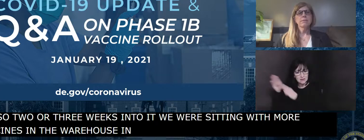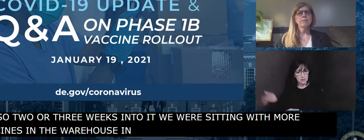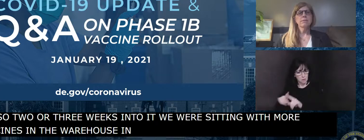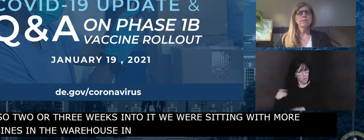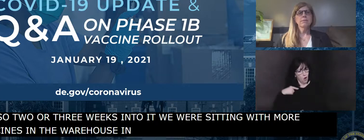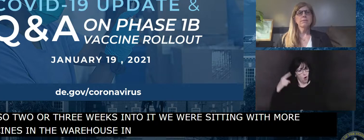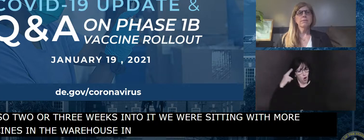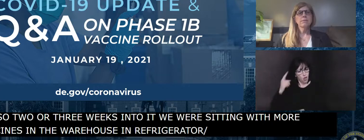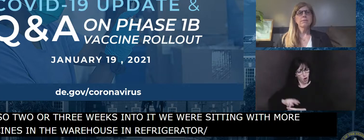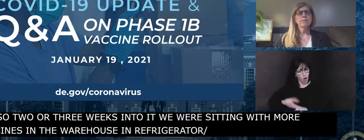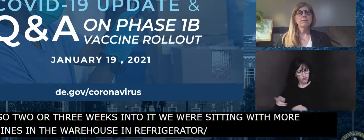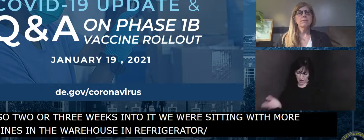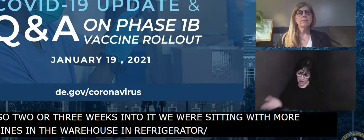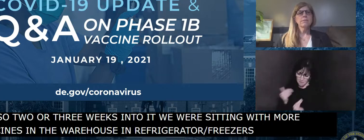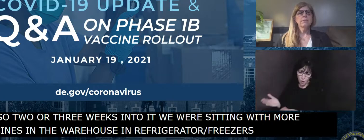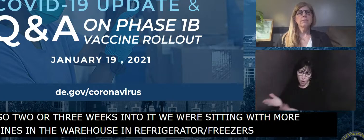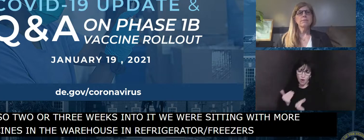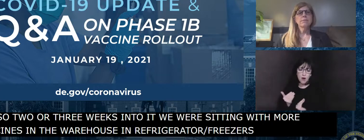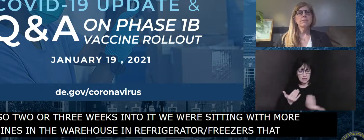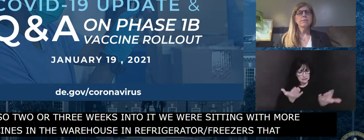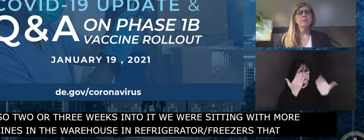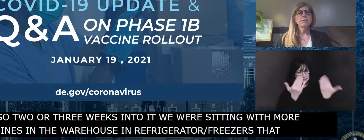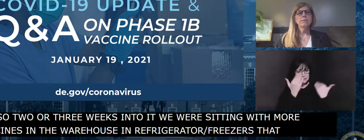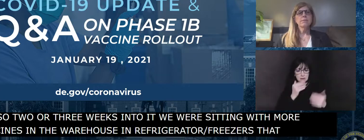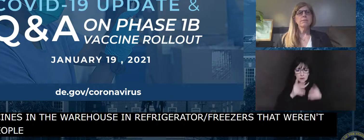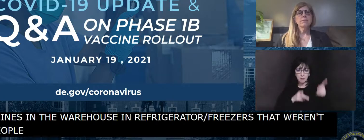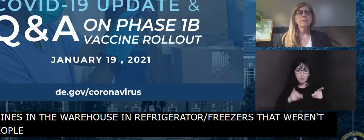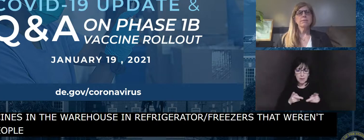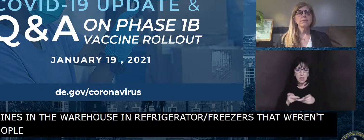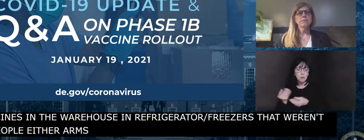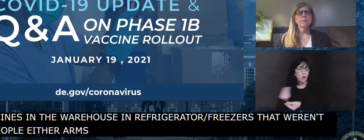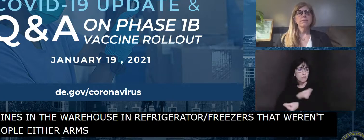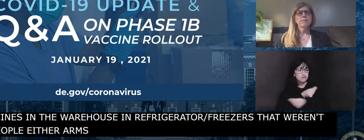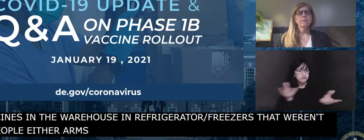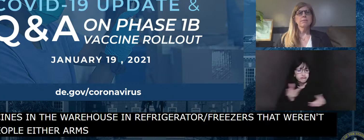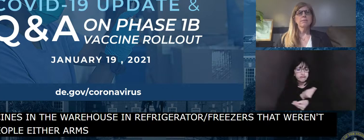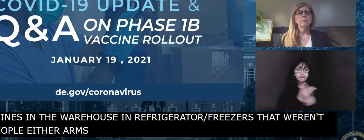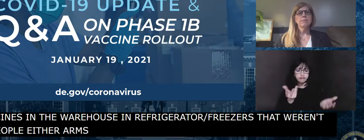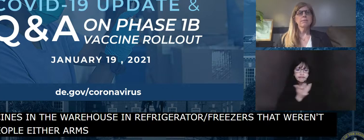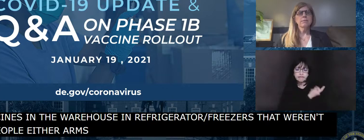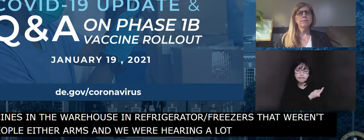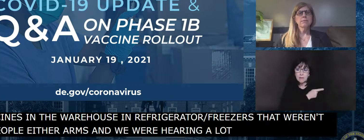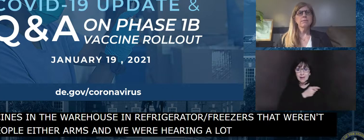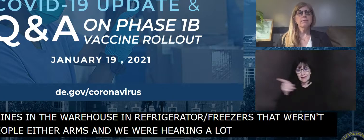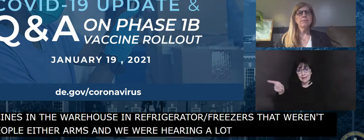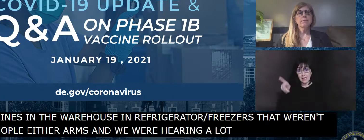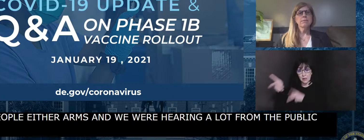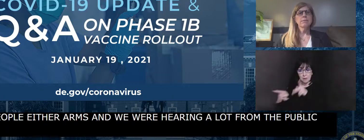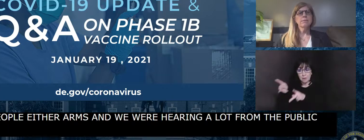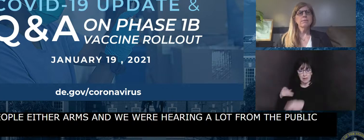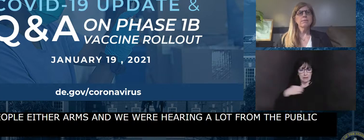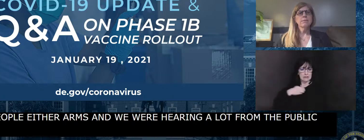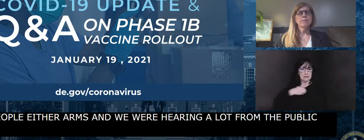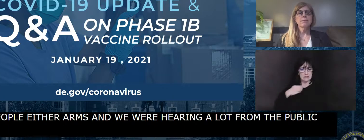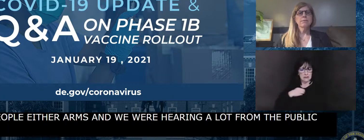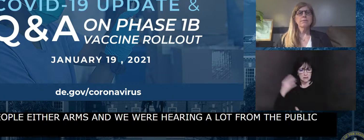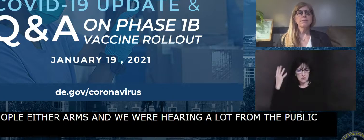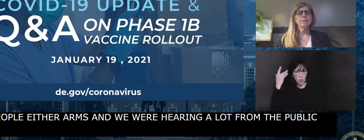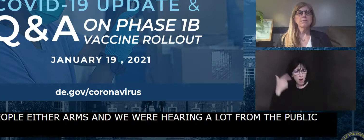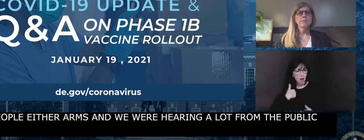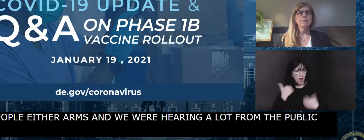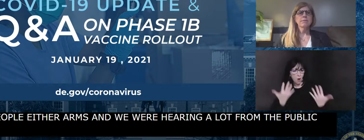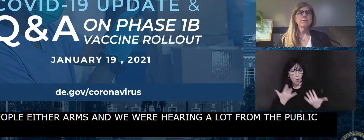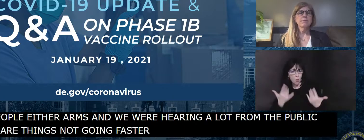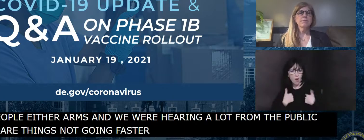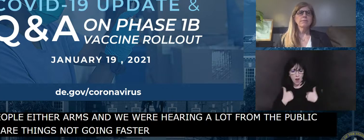we were hearing a lot from the public about why are things not going faster? And we were asking ourselves that, why